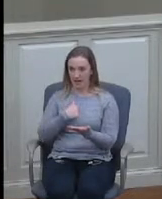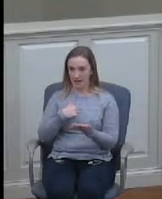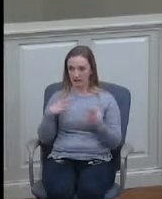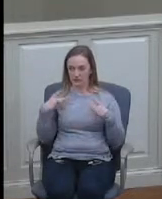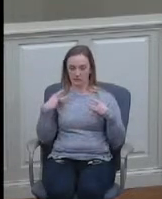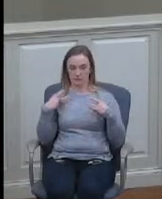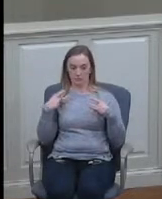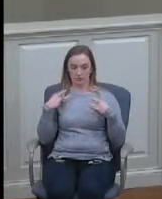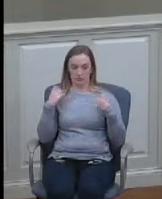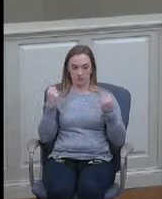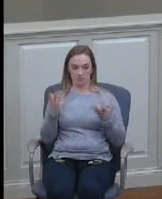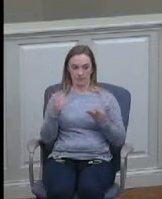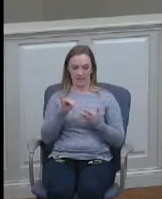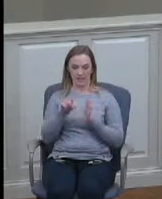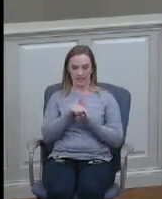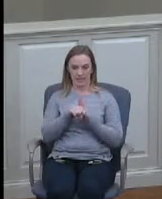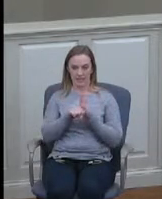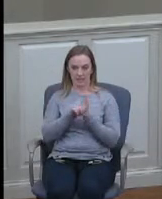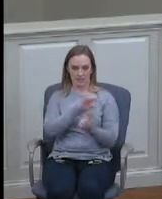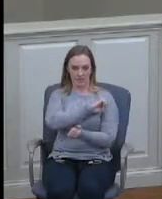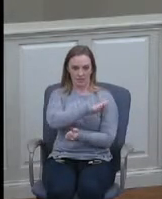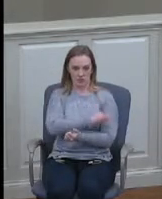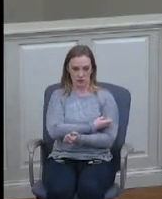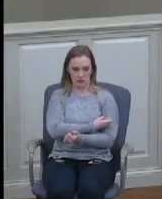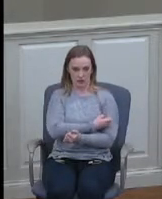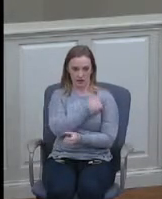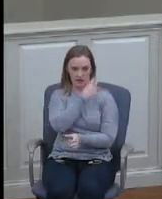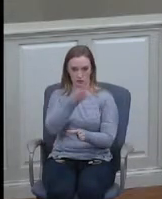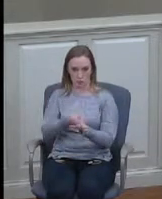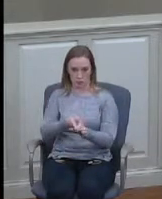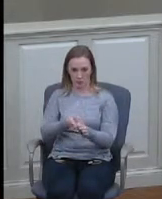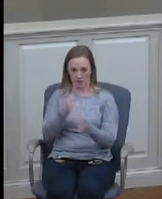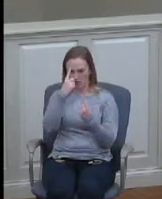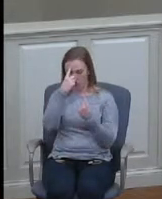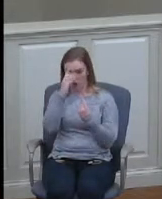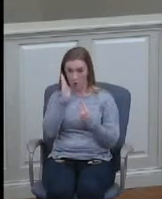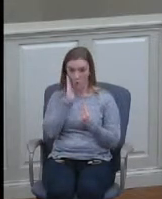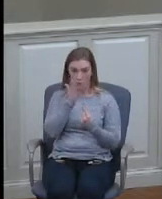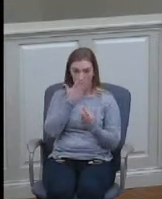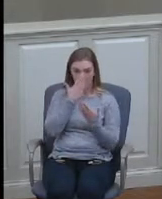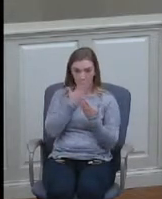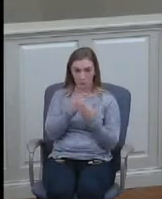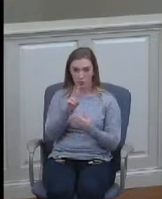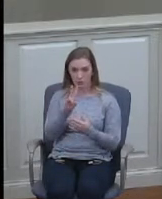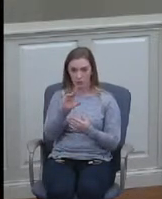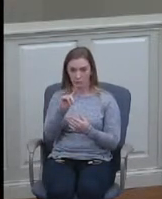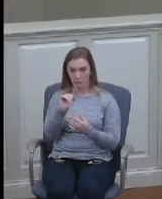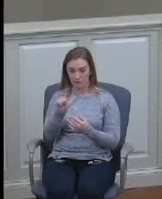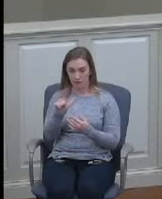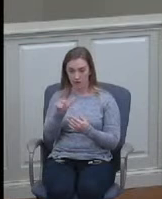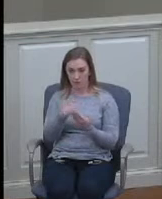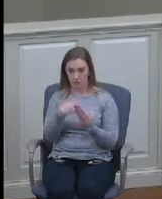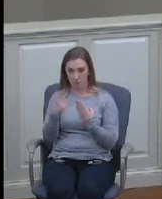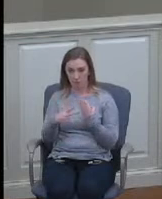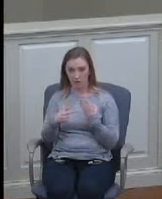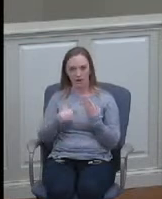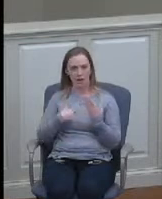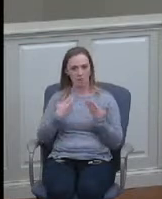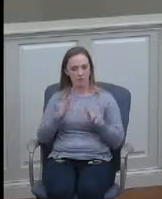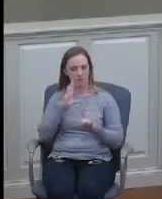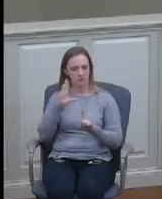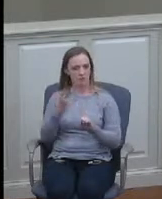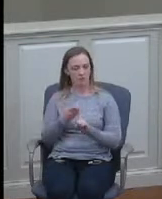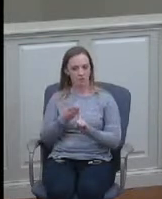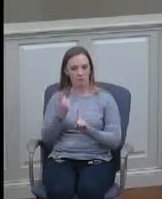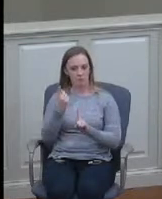energy when I came on and wondering whether or not it was going to be a vital program. And I'm convinced it's one of the most important things that